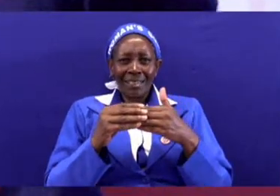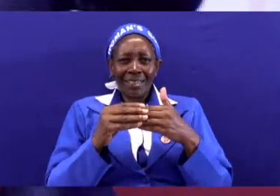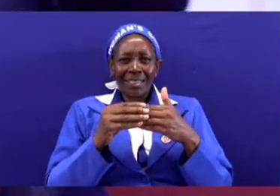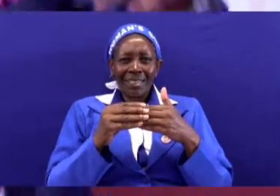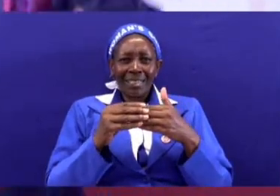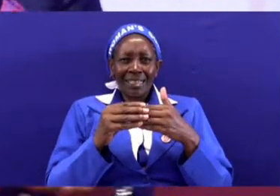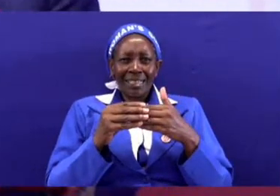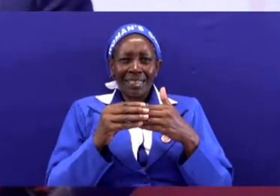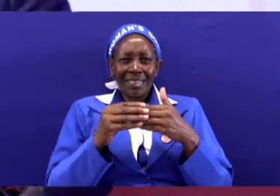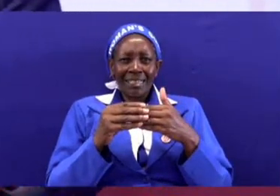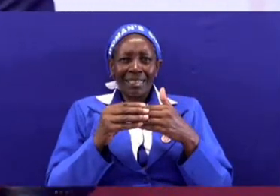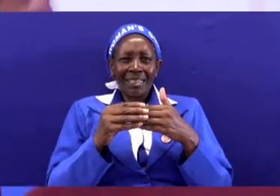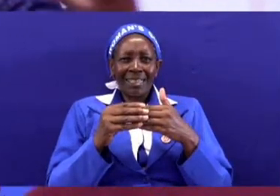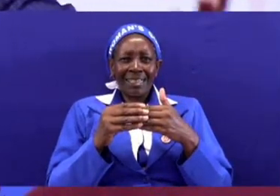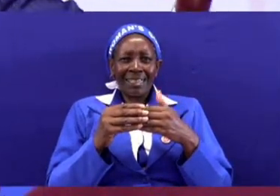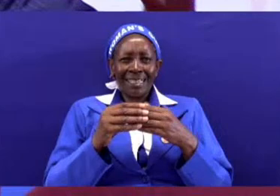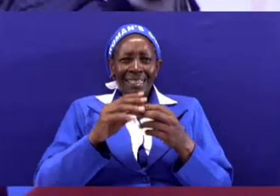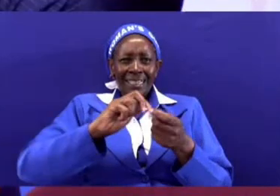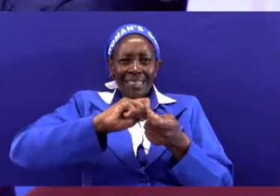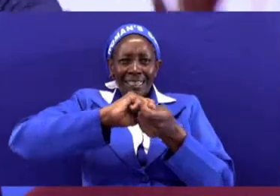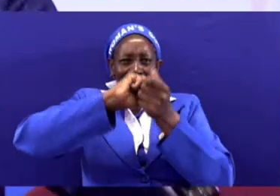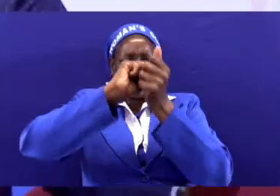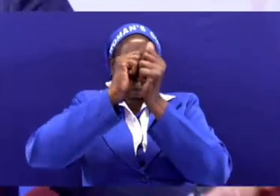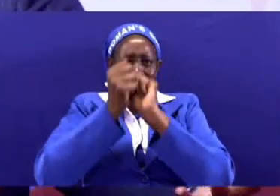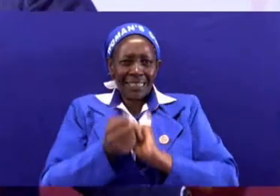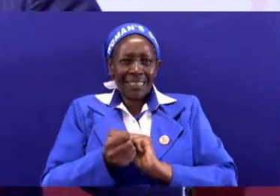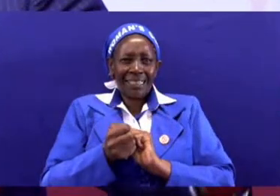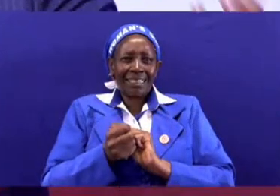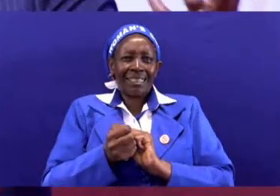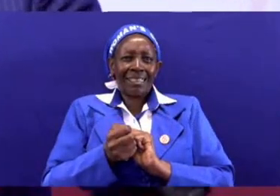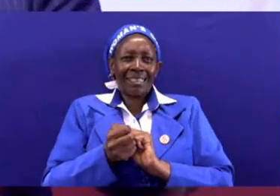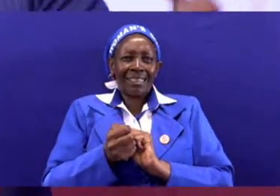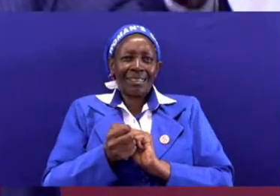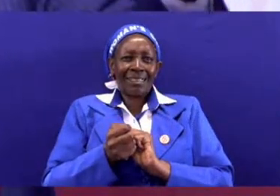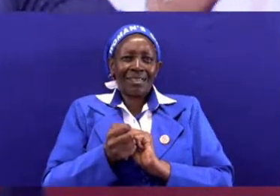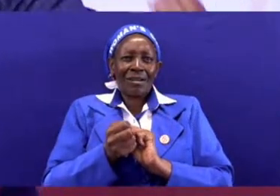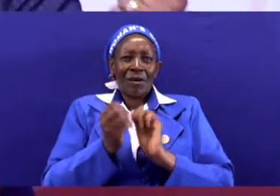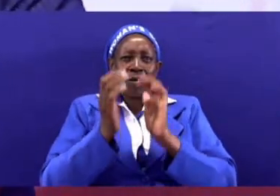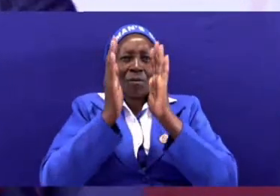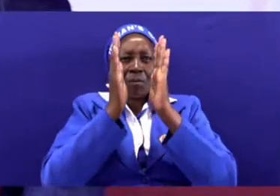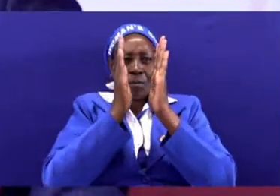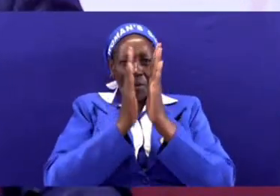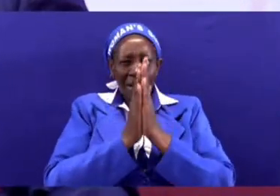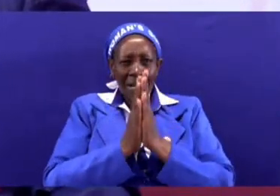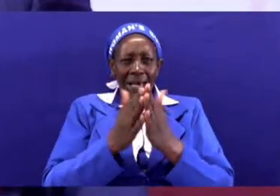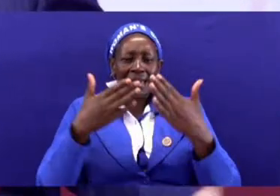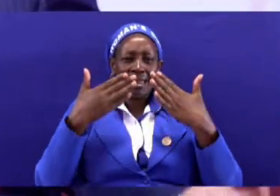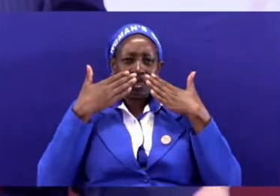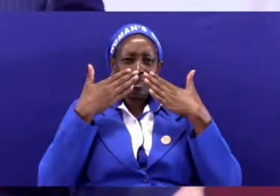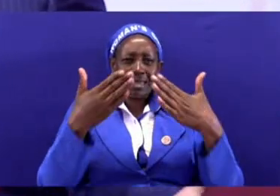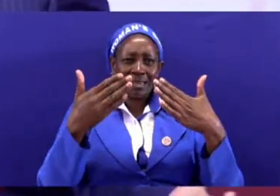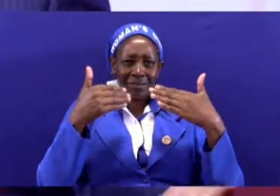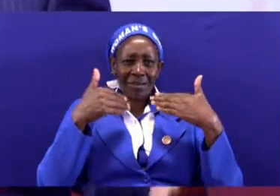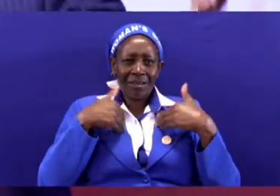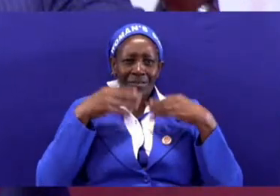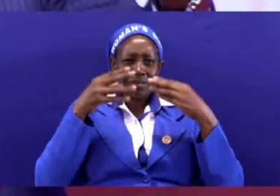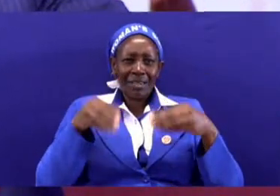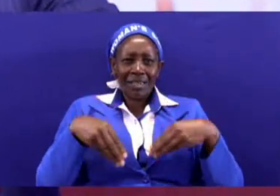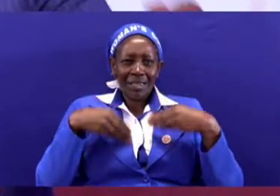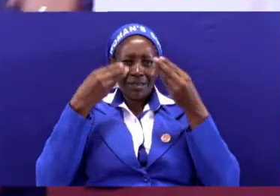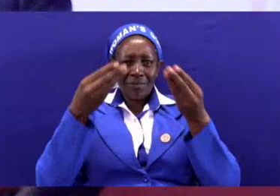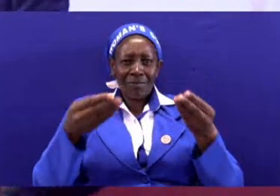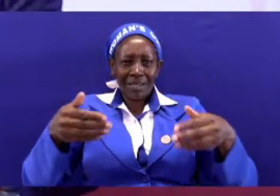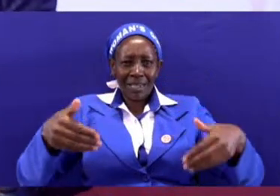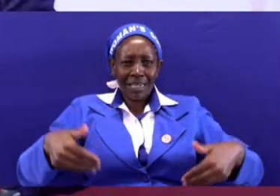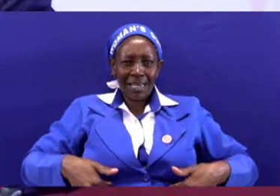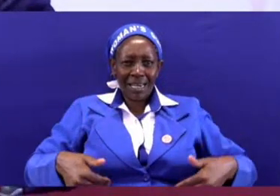slightly tweak our prayers to say, Lord, we are grateful you have given us these young people in our congregations. Oh, Lord, thank you for their